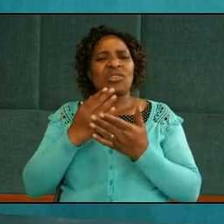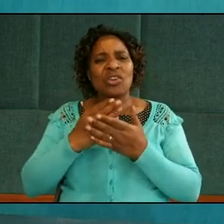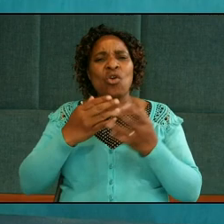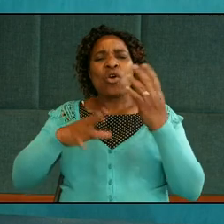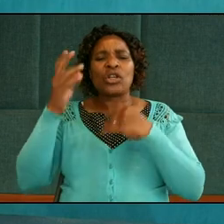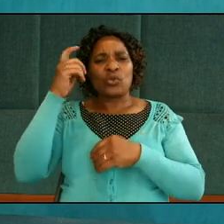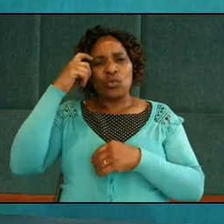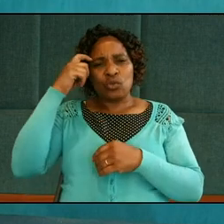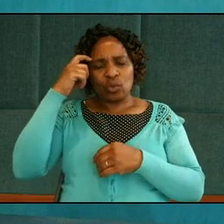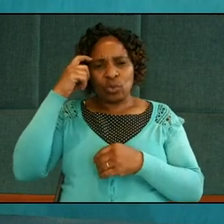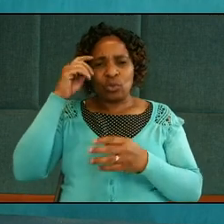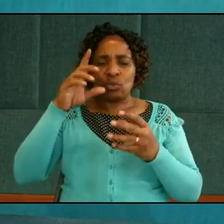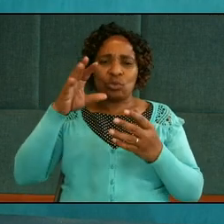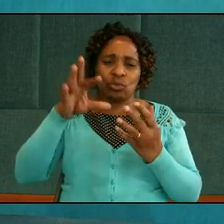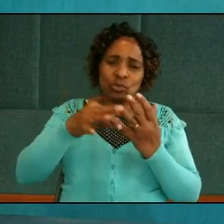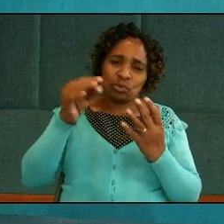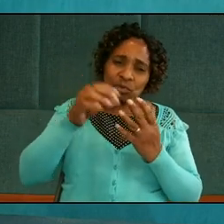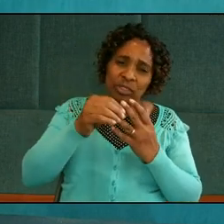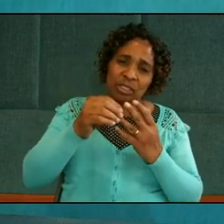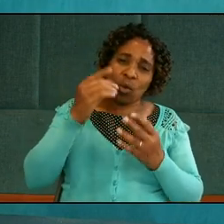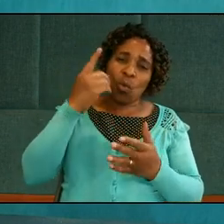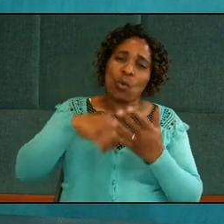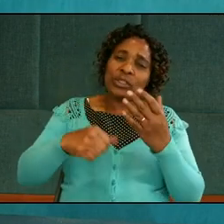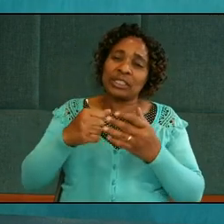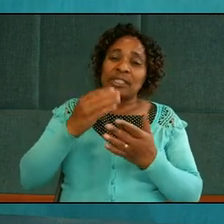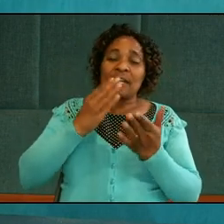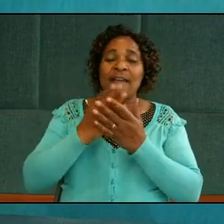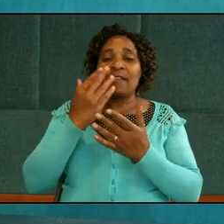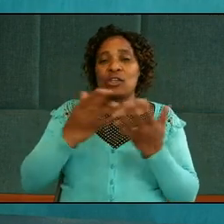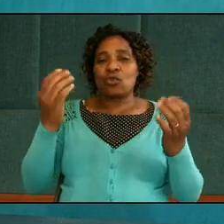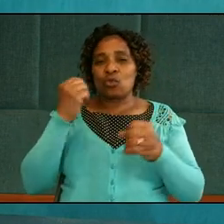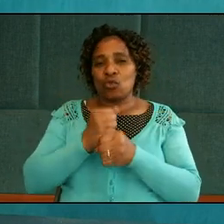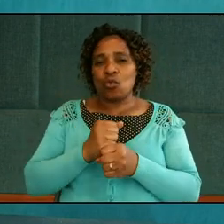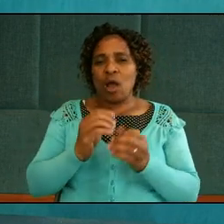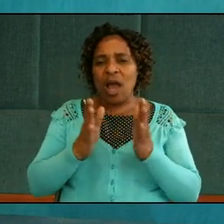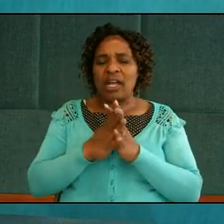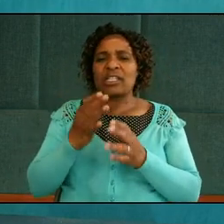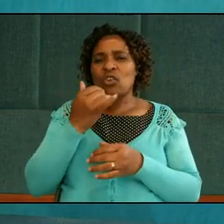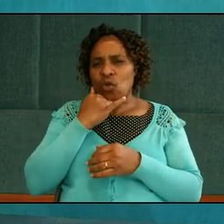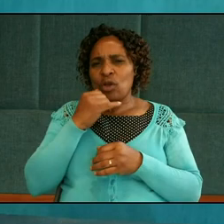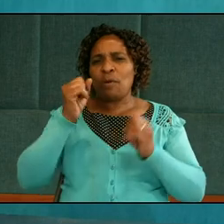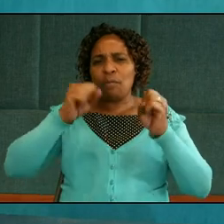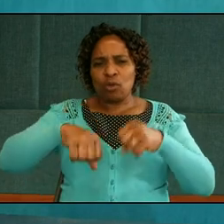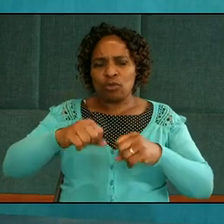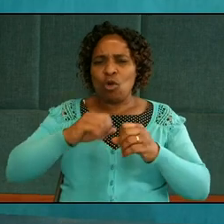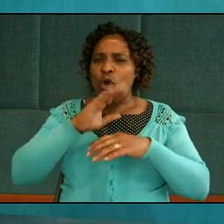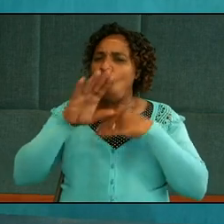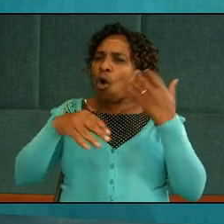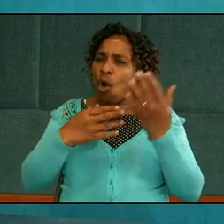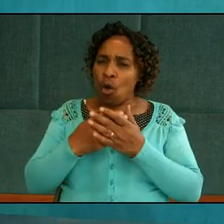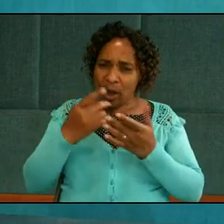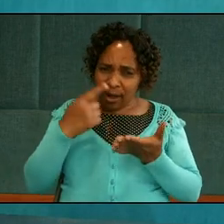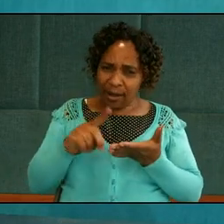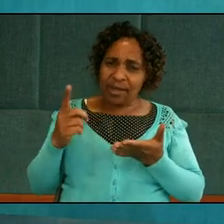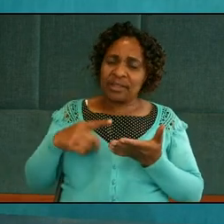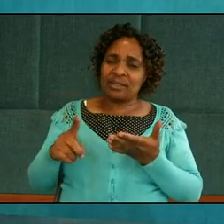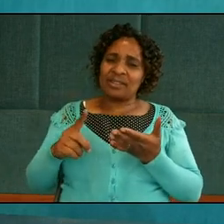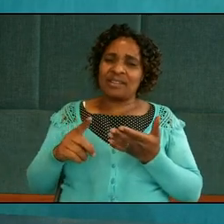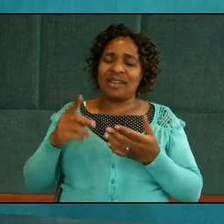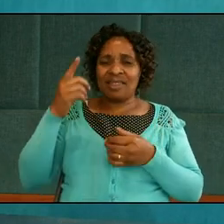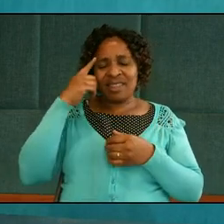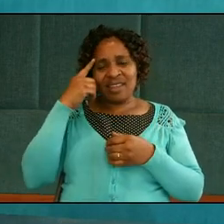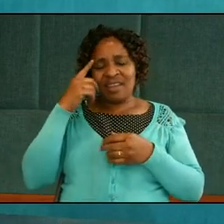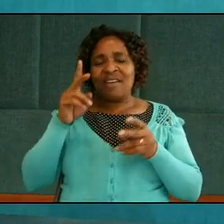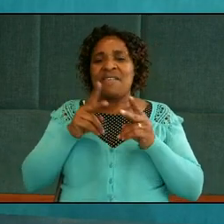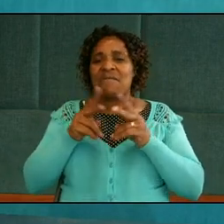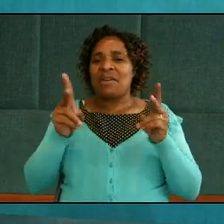discern what is the right thing to do and what's the wrong thing to do. And it may be possible that all of them are right. So I think those are